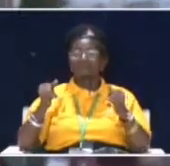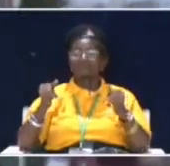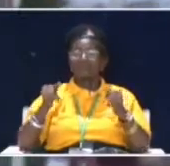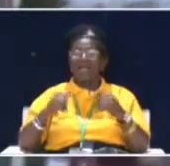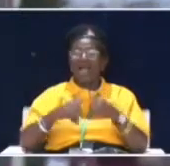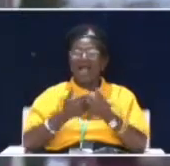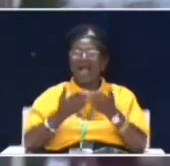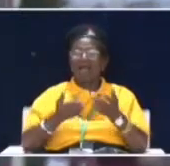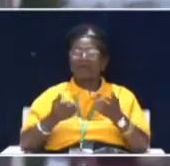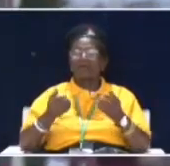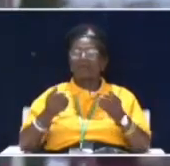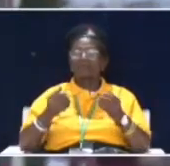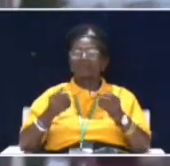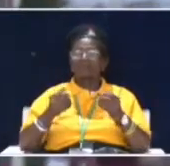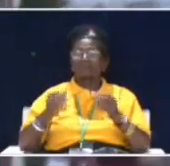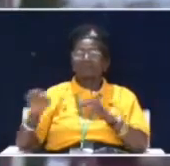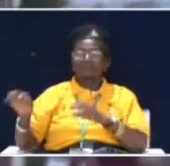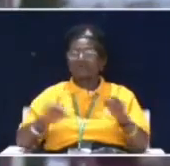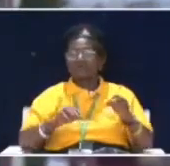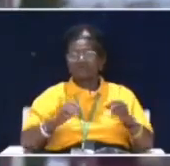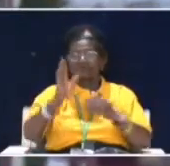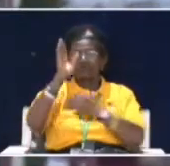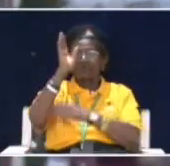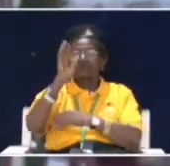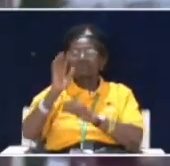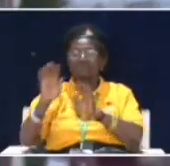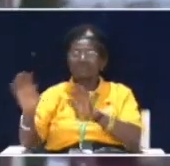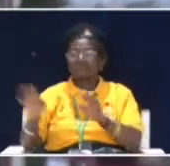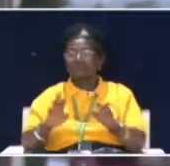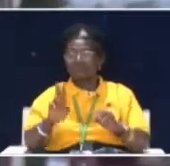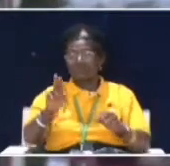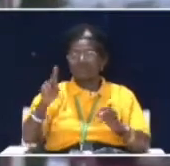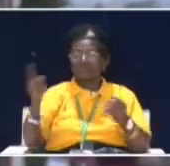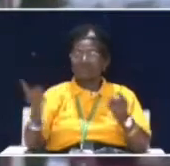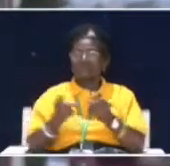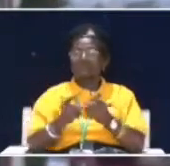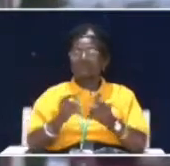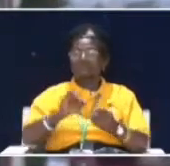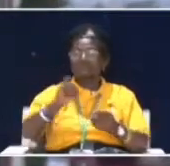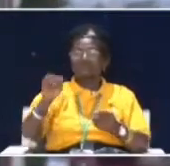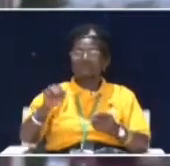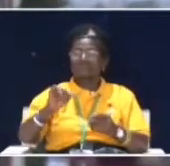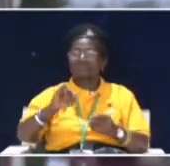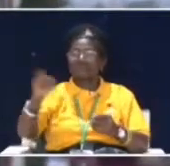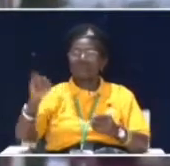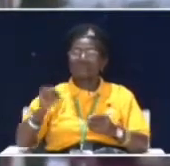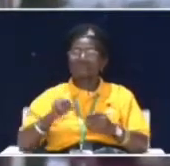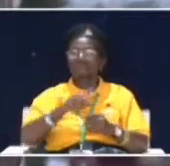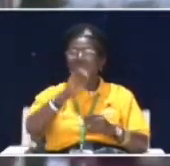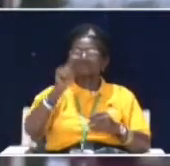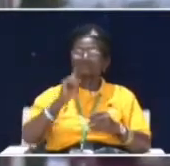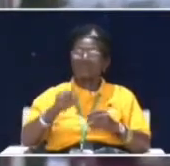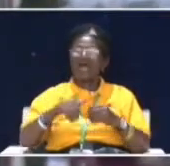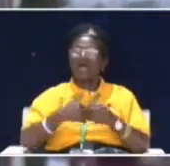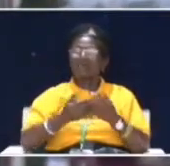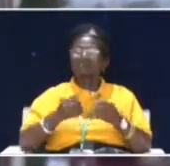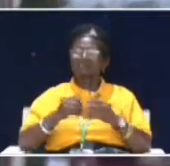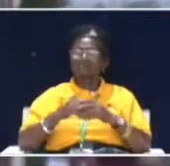how does God do repositioning? Bawo ni Olorun se ma nsi ni nipo